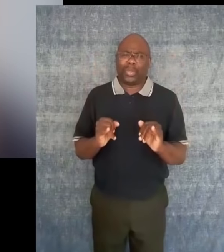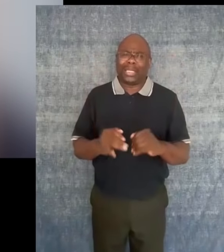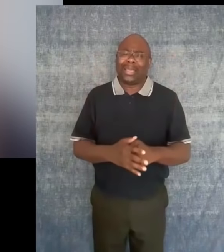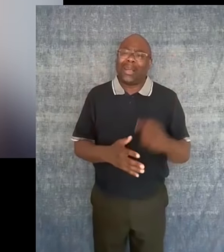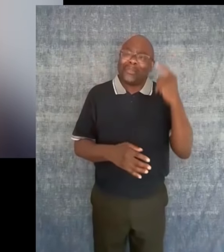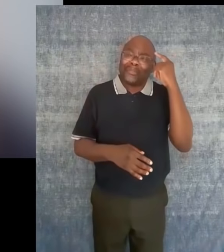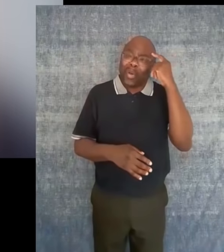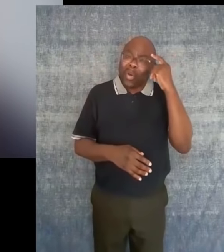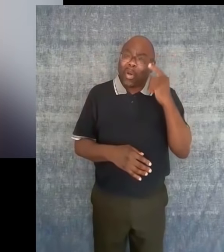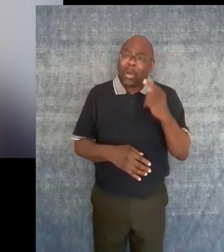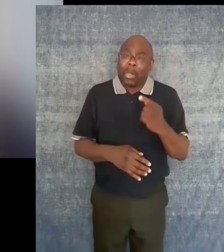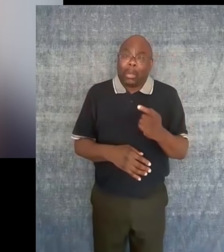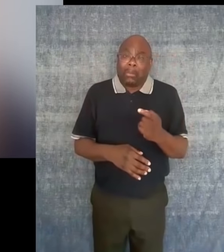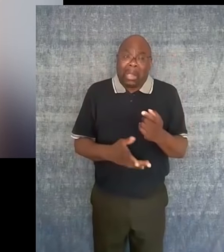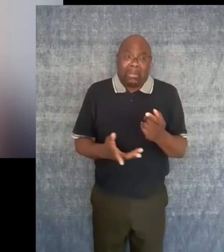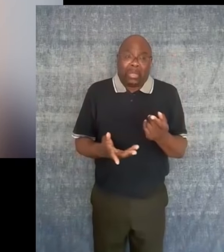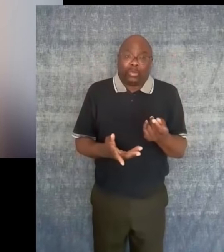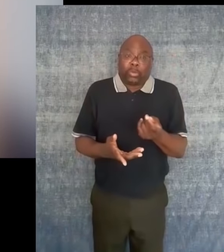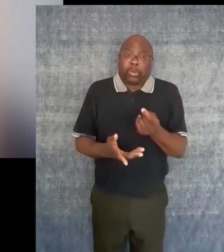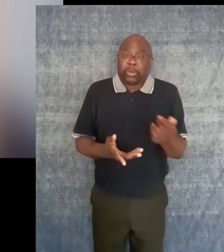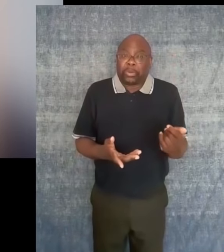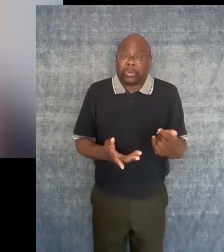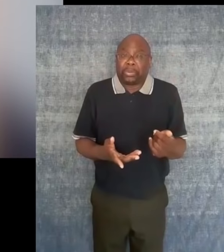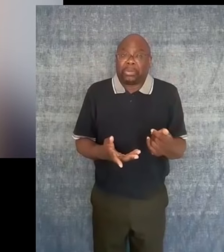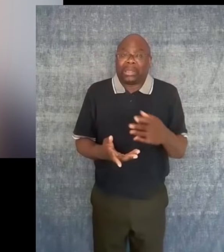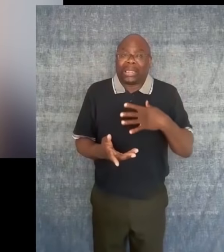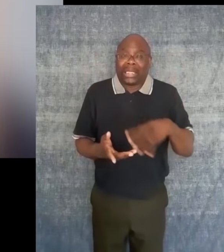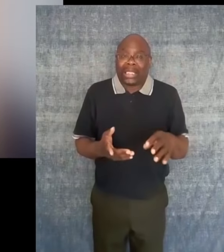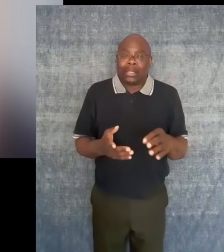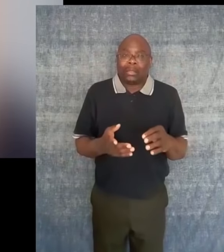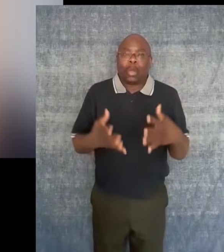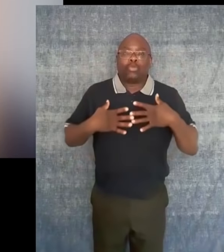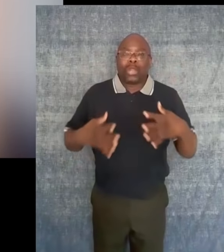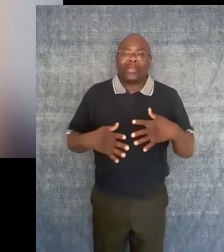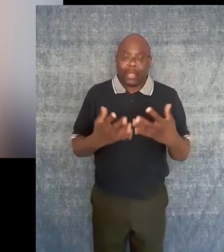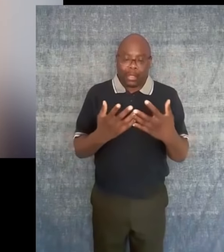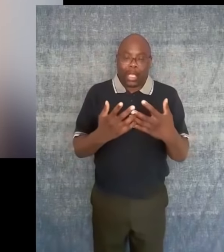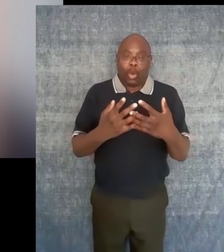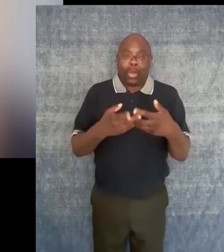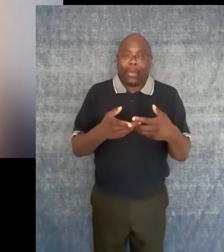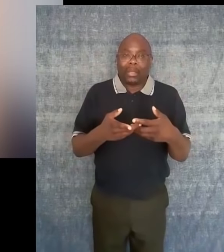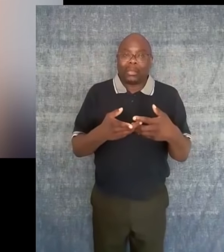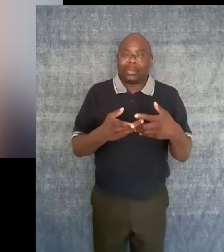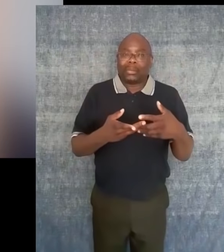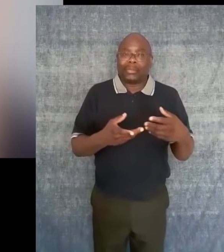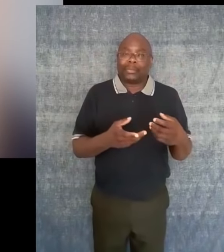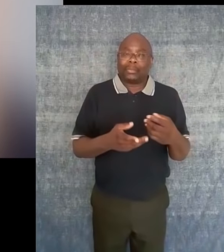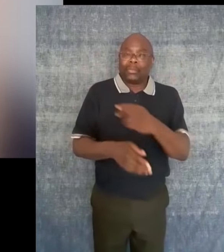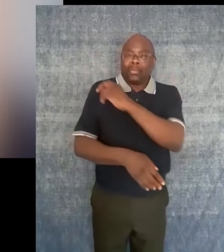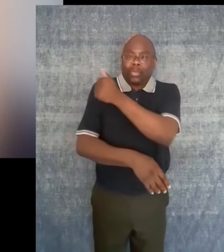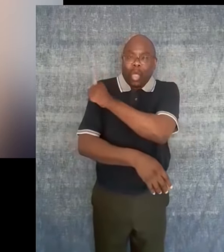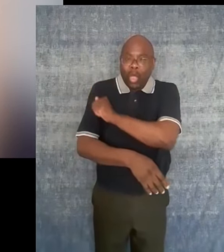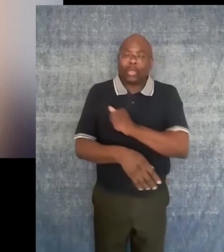I thought I was moments away from ending up on a ventilator. And the nurses